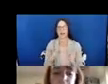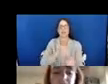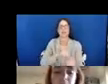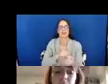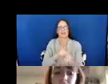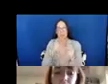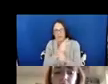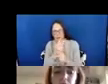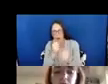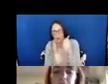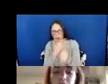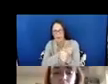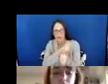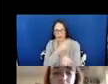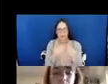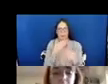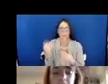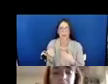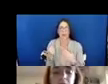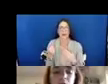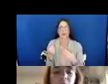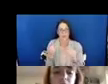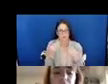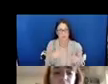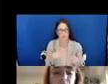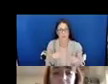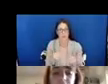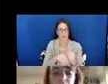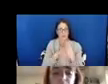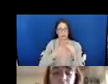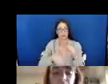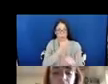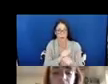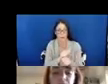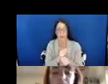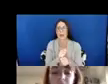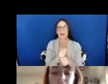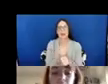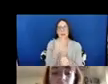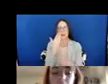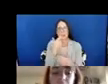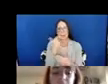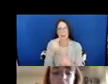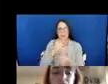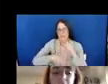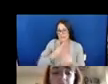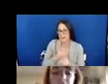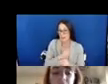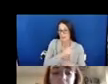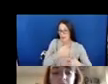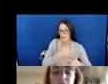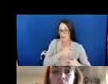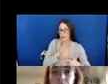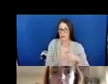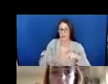patients might be better served by a virtual appointment, whether due to the nature of their concern, their increased risk of contracting the